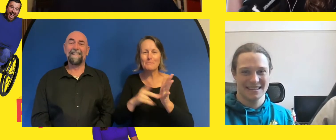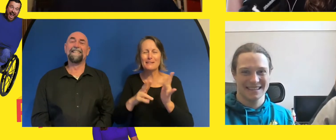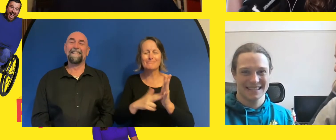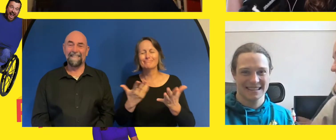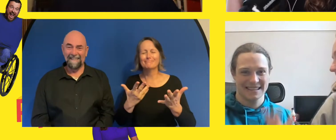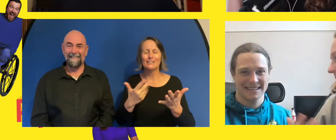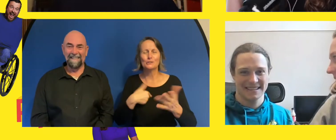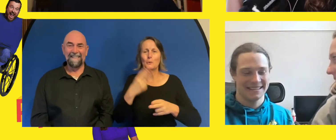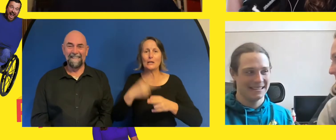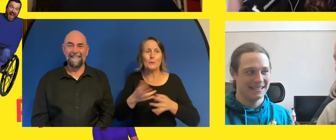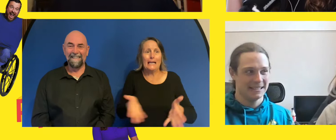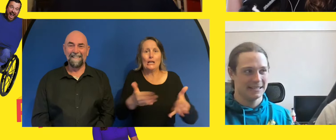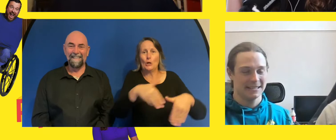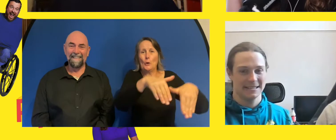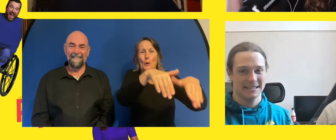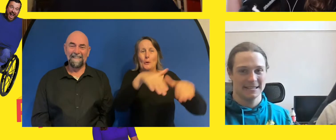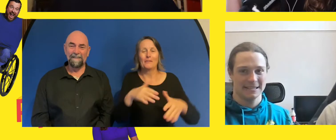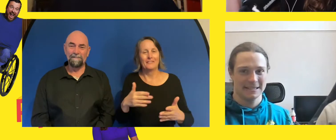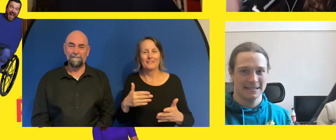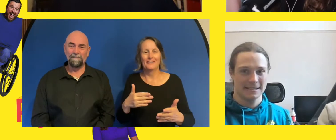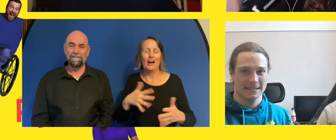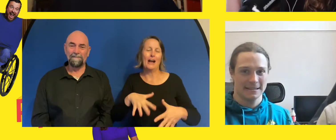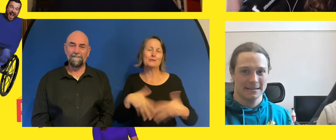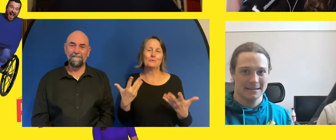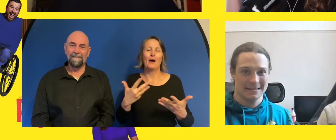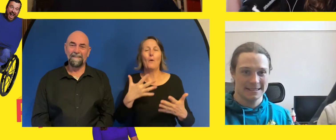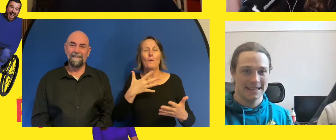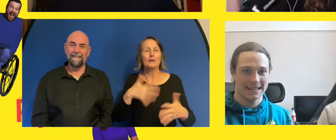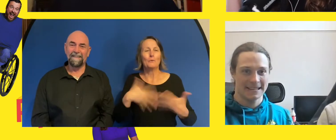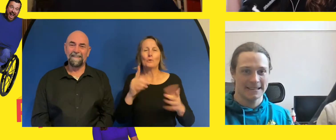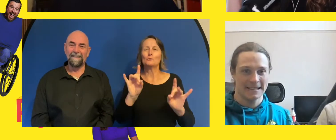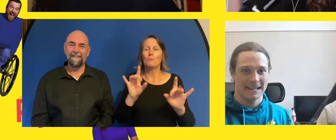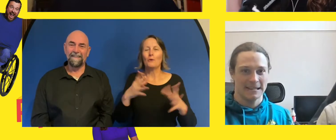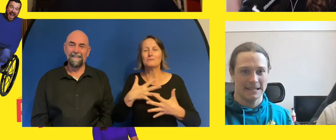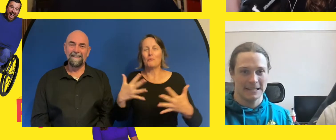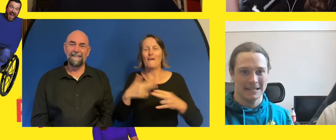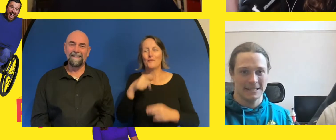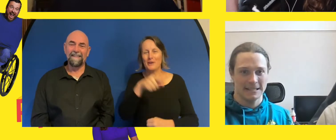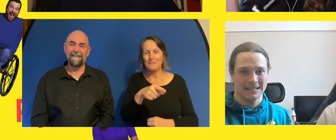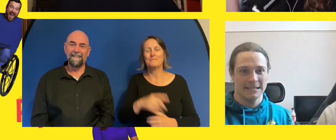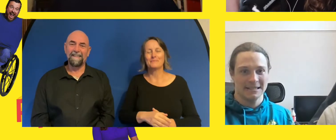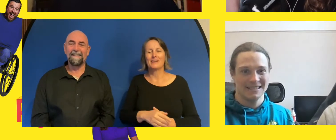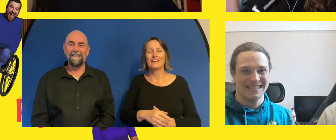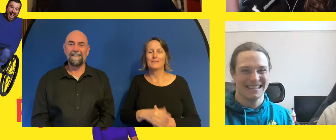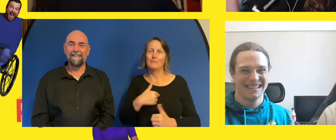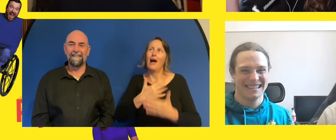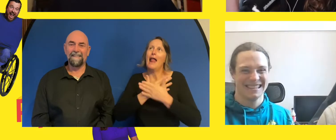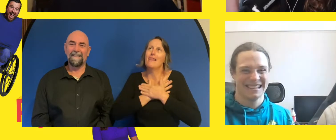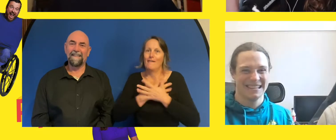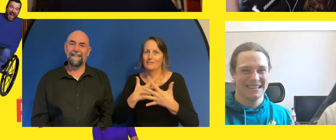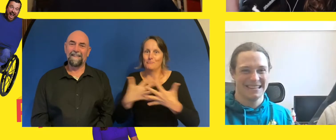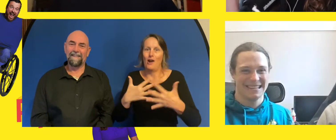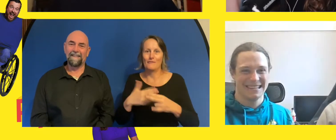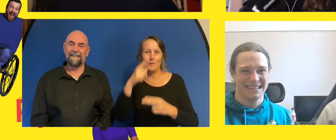the gondola, and then obviously, was able to ask him that question. I love a good surprise, though. I think we've done it before, Kurt, haven't we? Surprises are